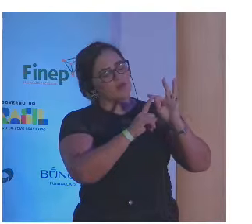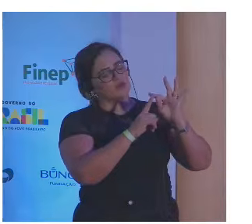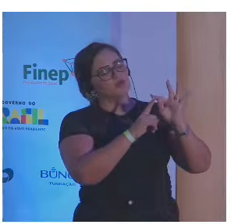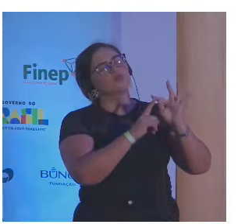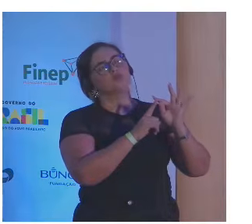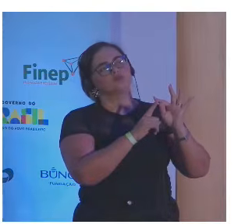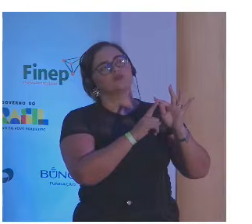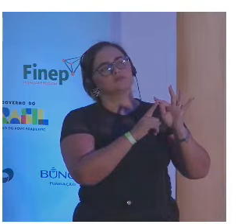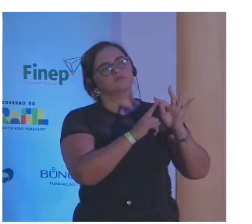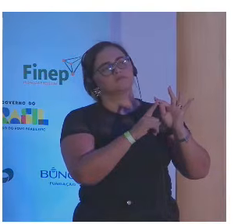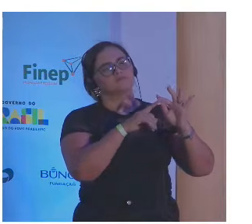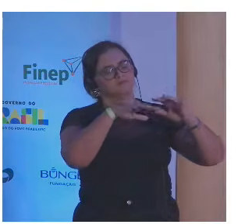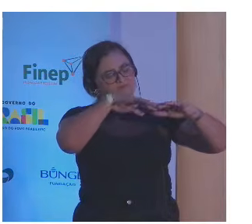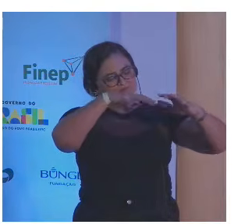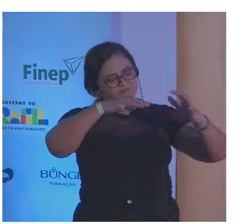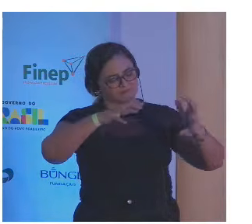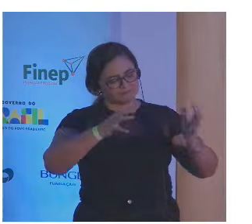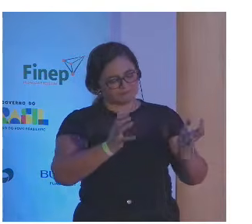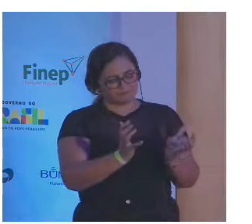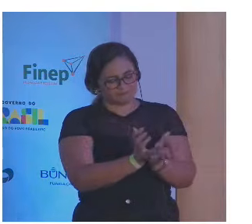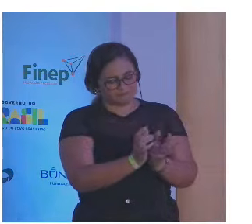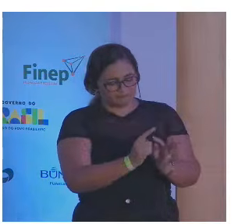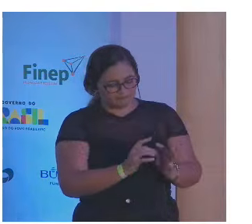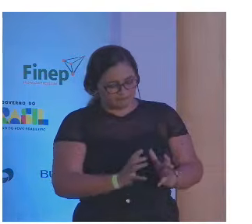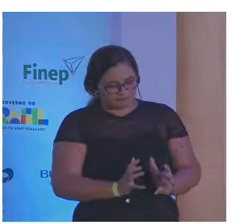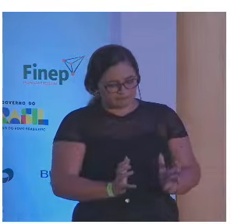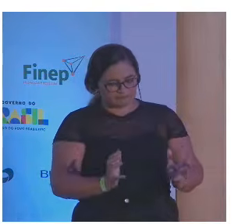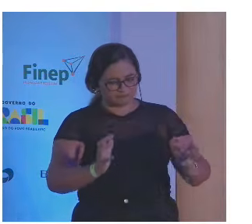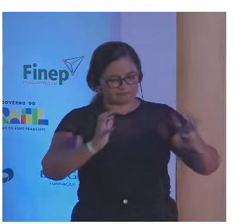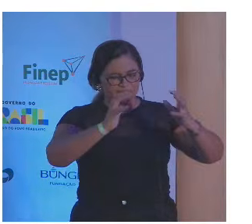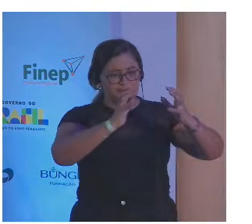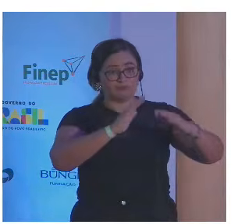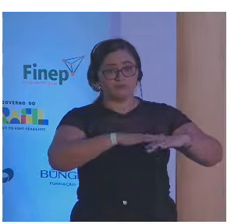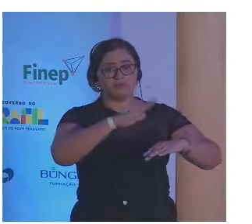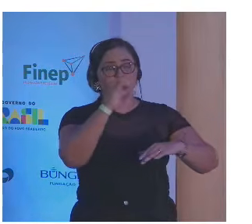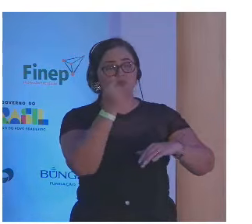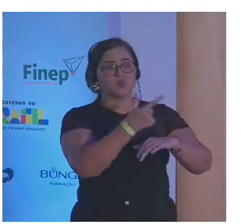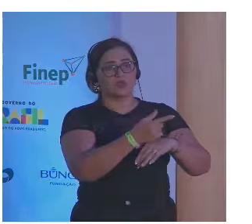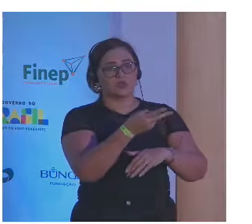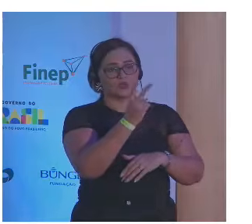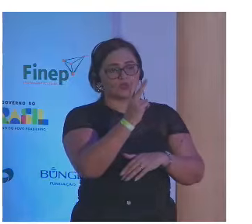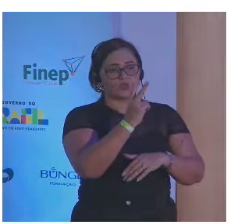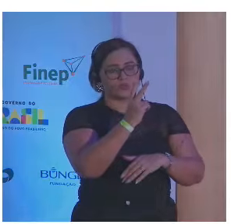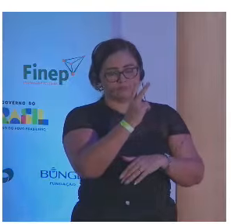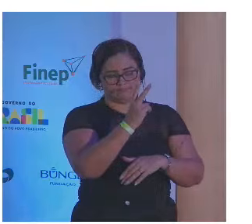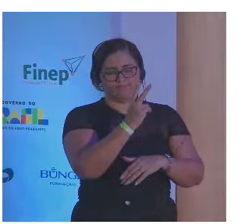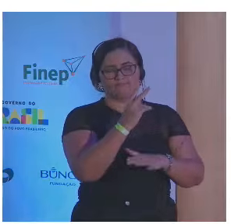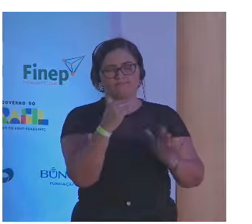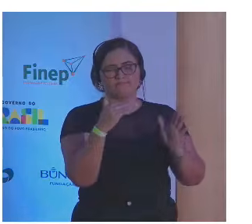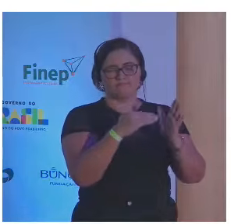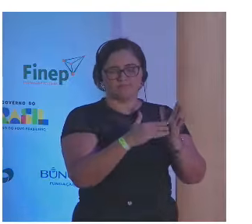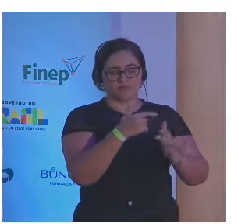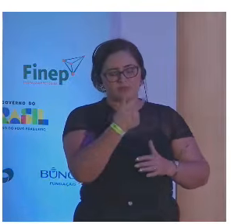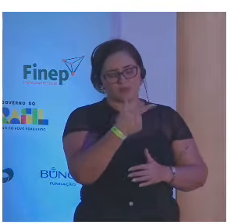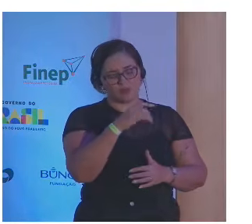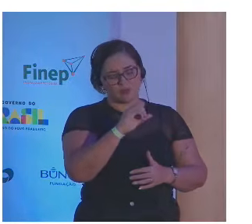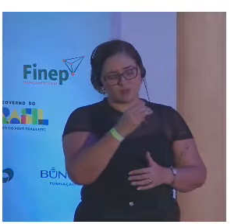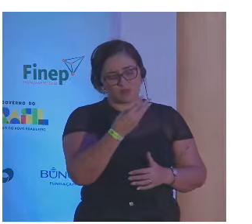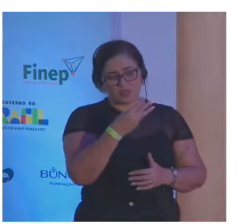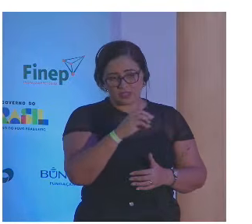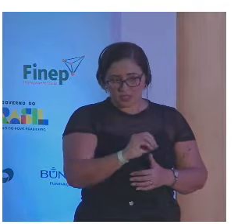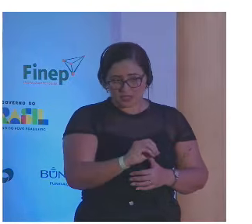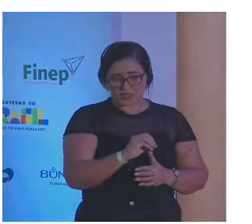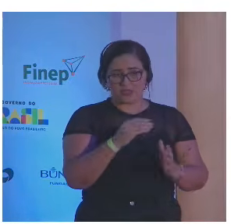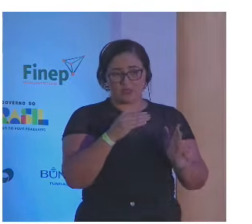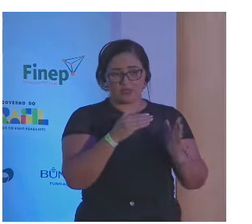the 1.5 degree border already in the early 2030s, and by the